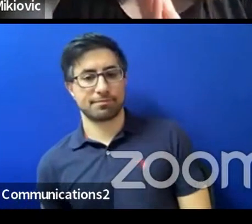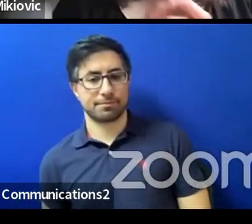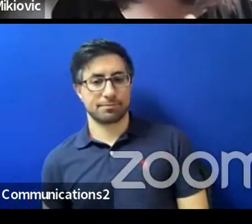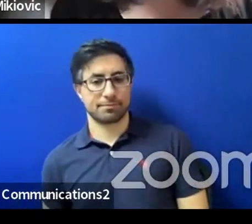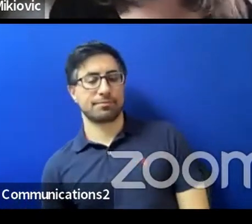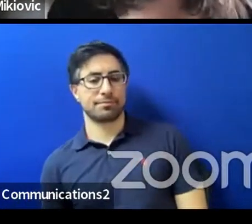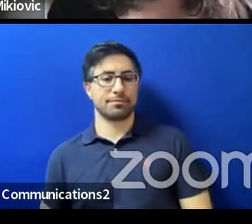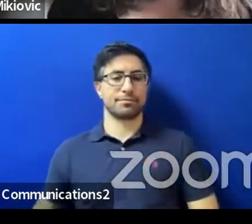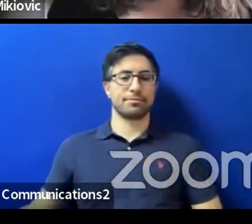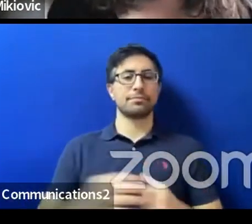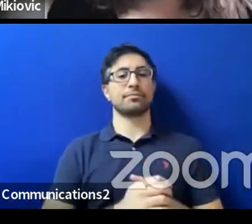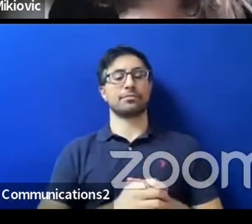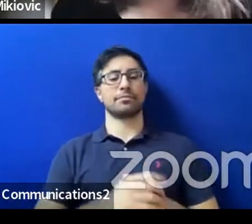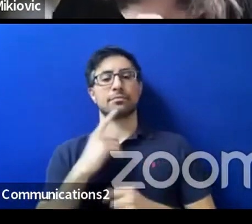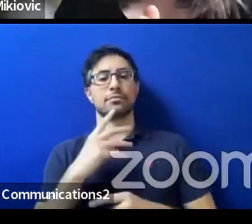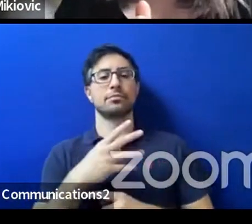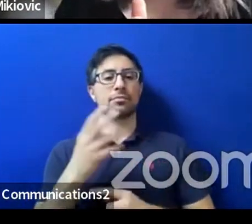Thanks, Kelly. Rainbow?